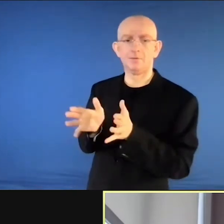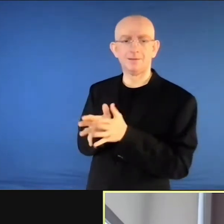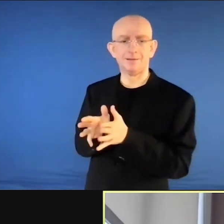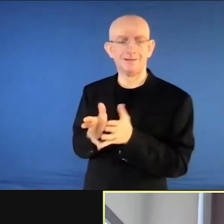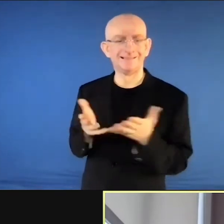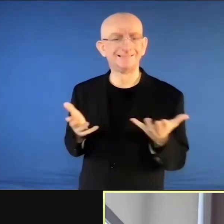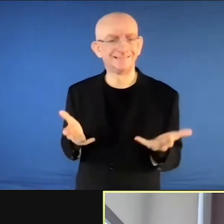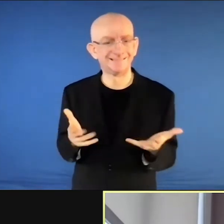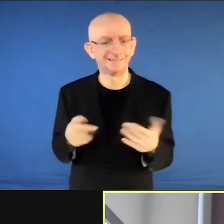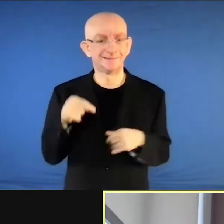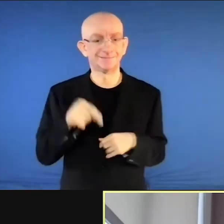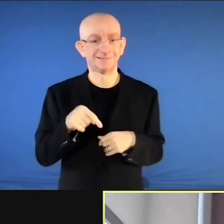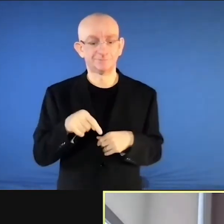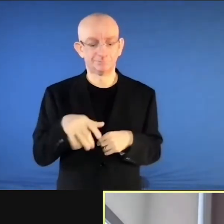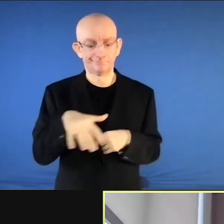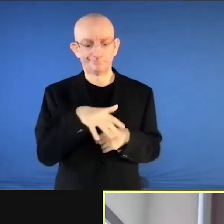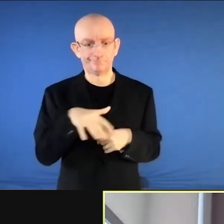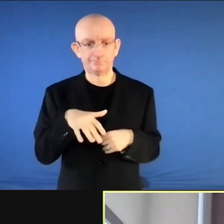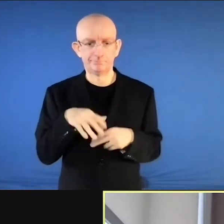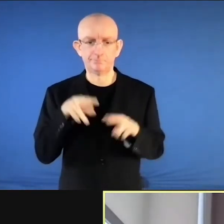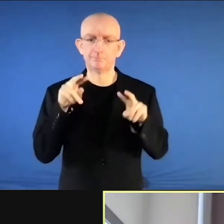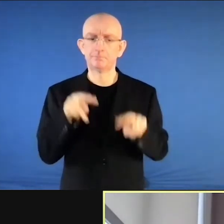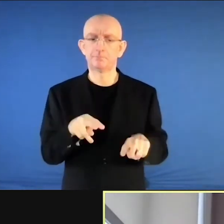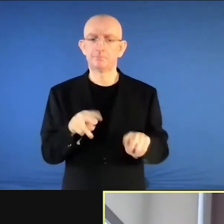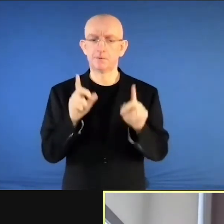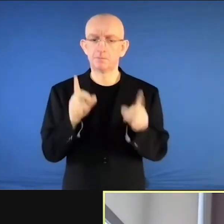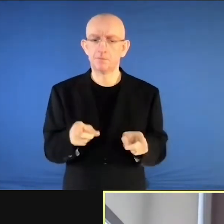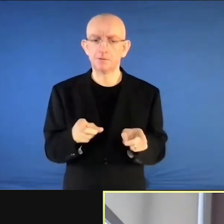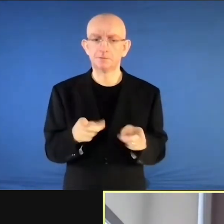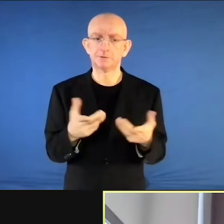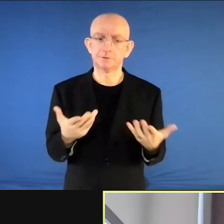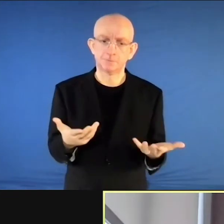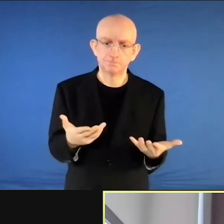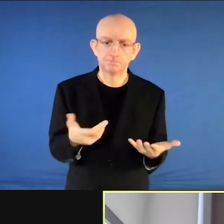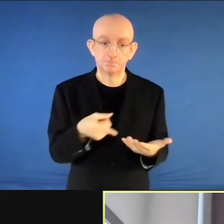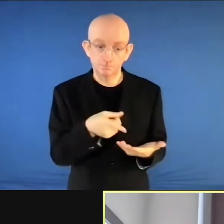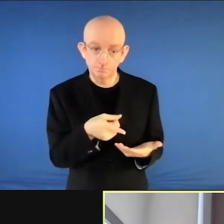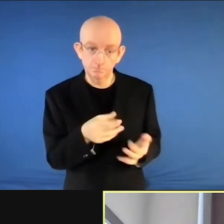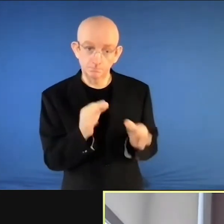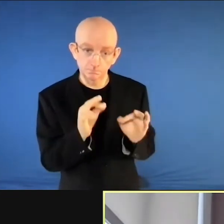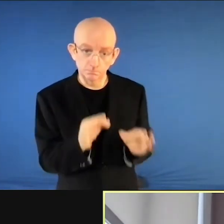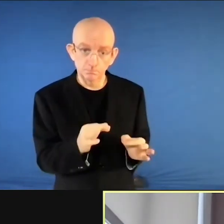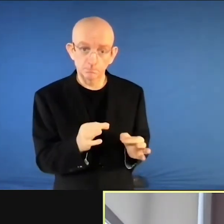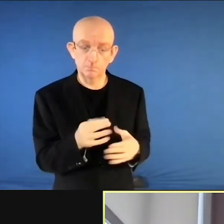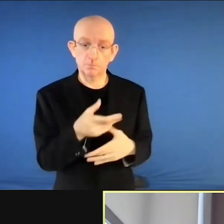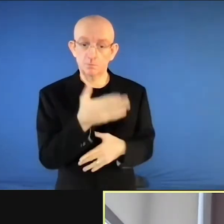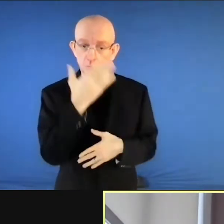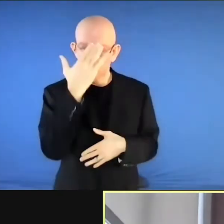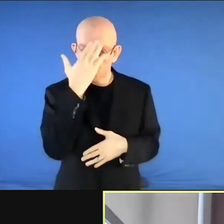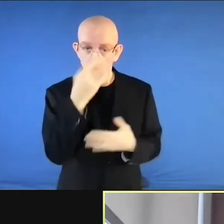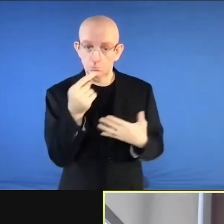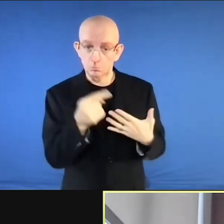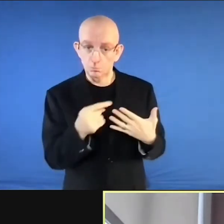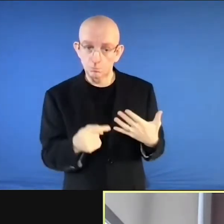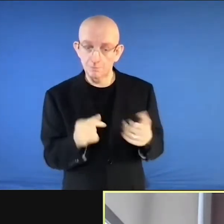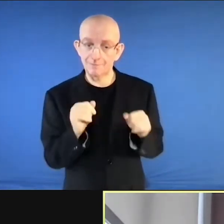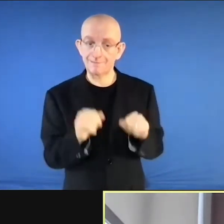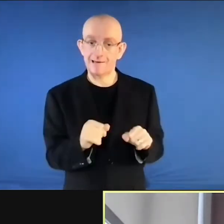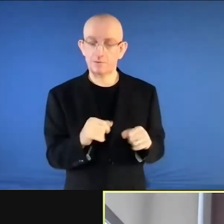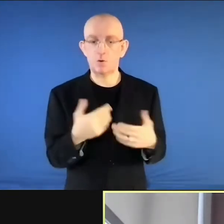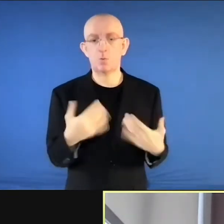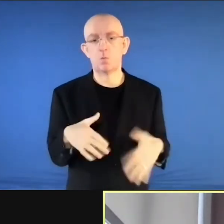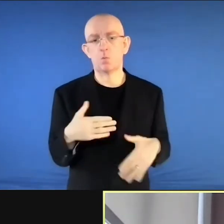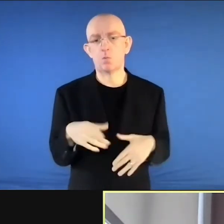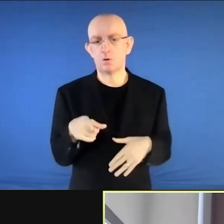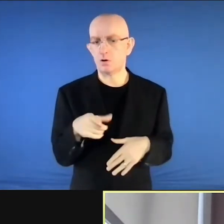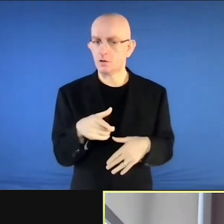something that the Code of Ethics of the IASFM reminds us and offers some guidelines. The criminalization of